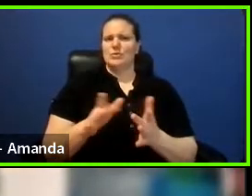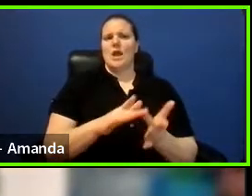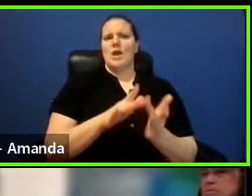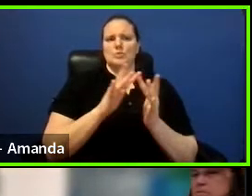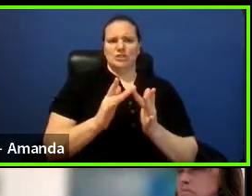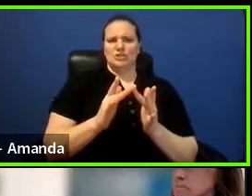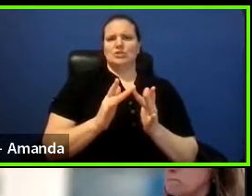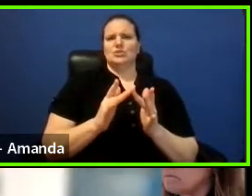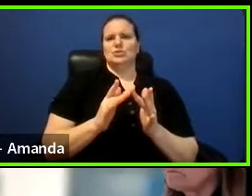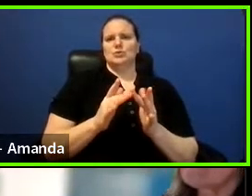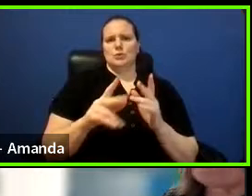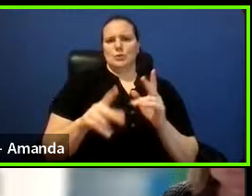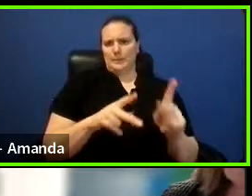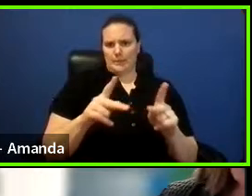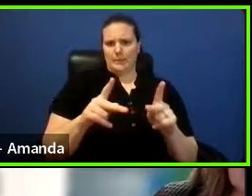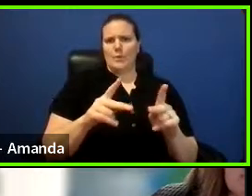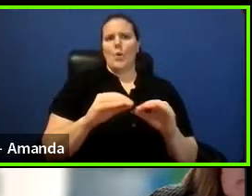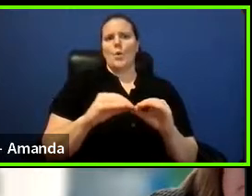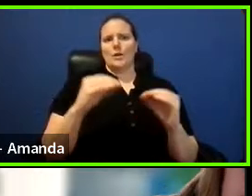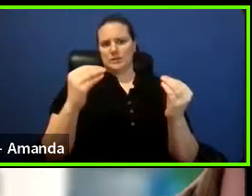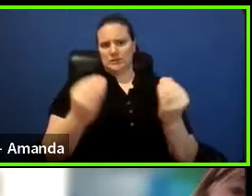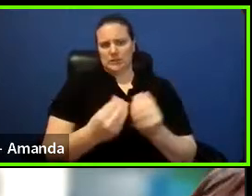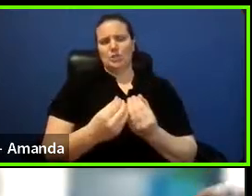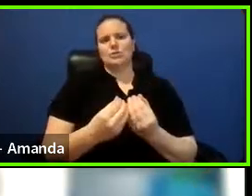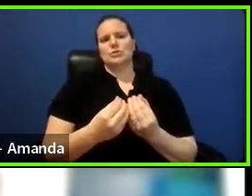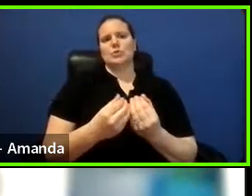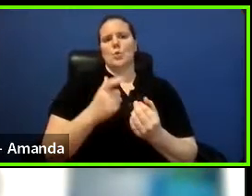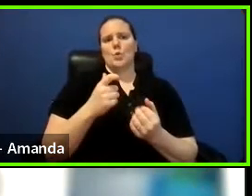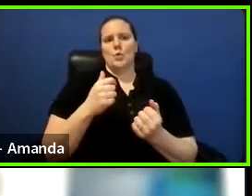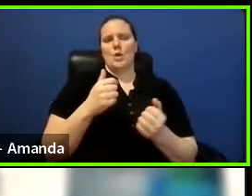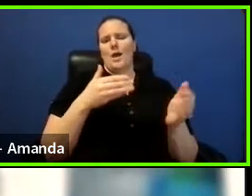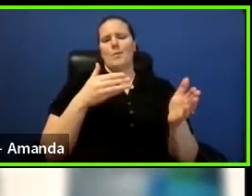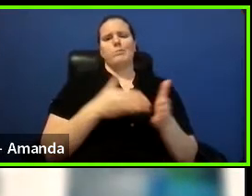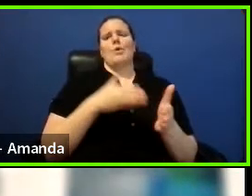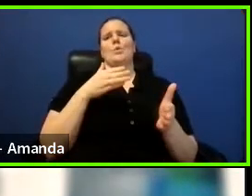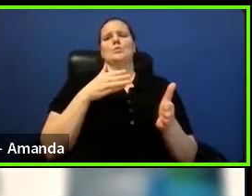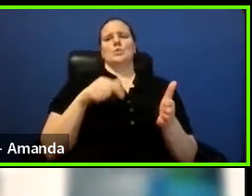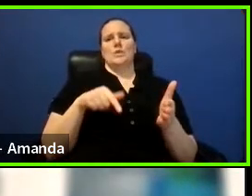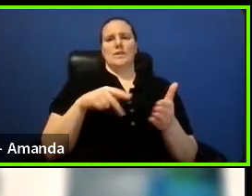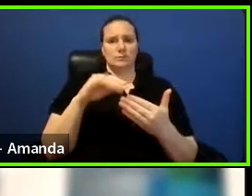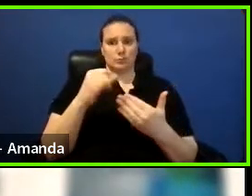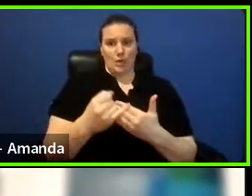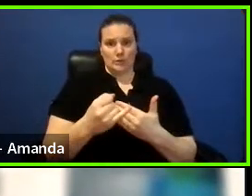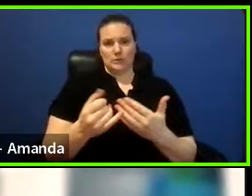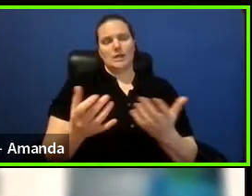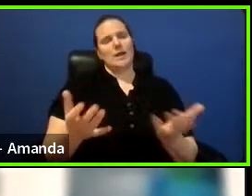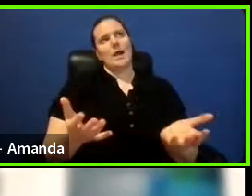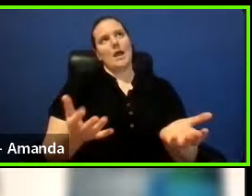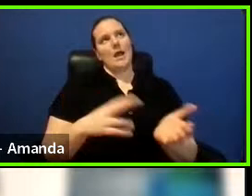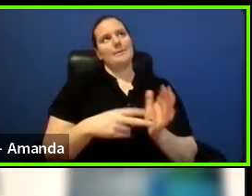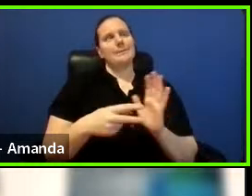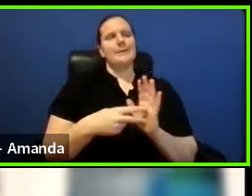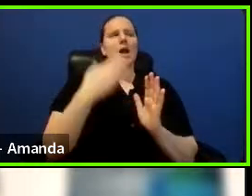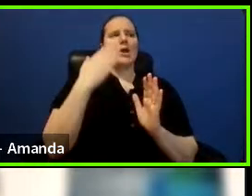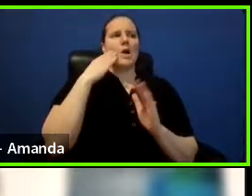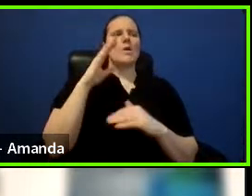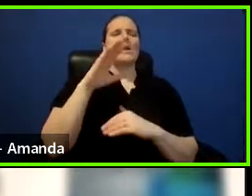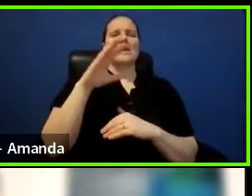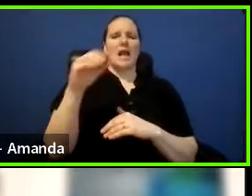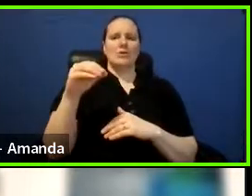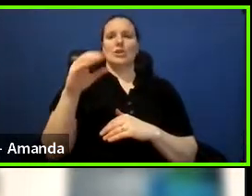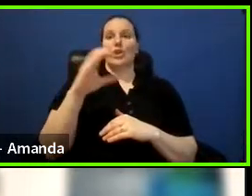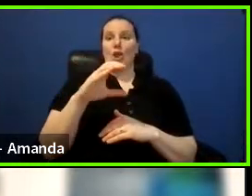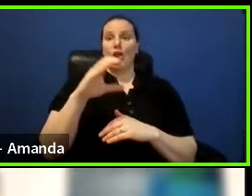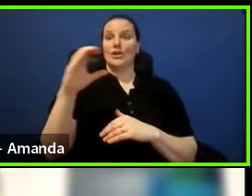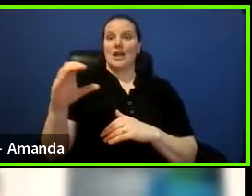to people and organizations who are opposed to the project. I mean, I know the county of Clark